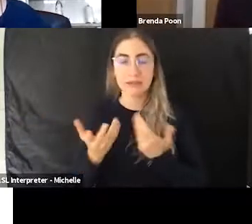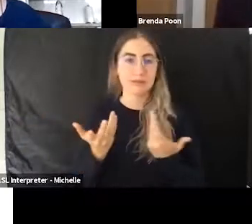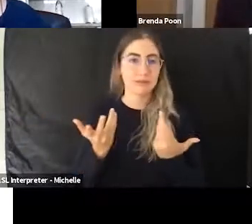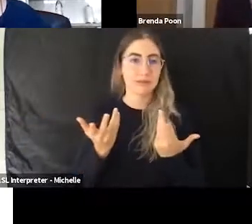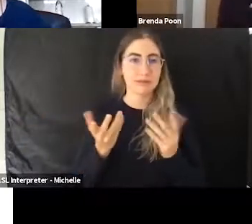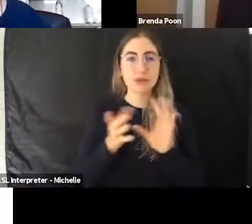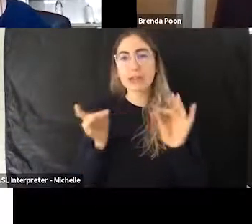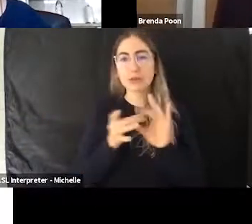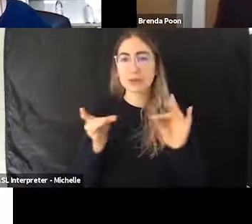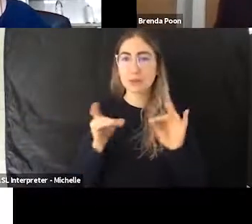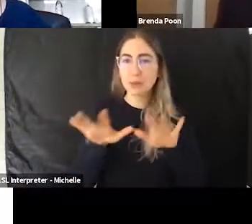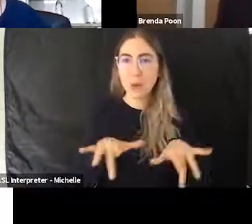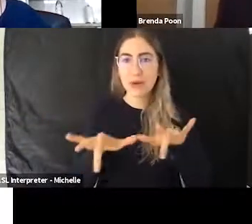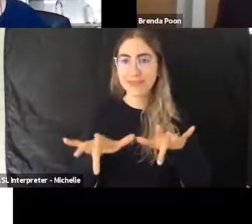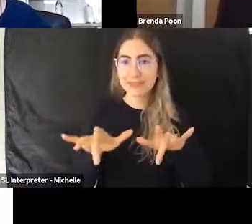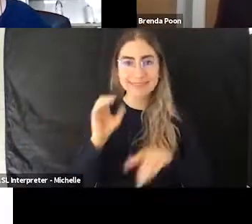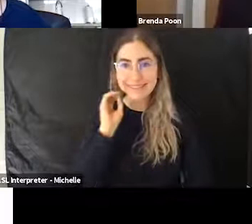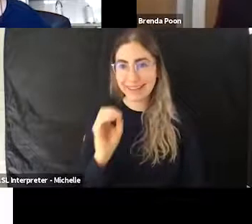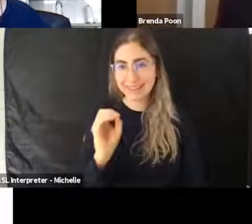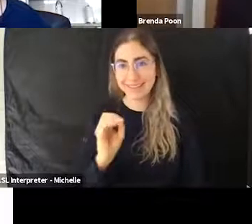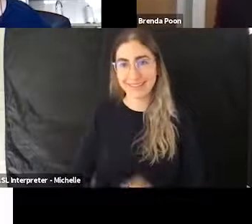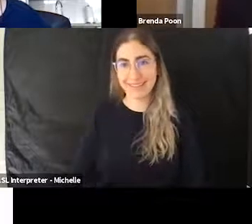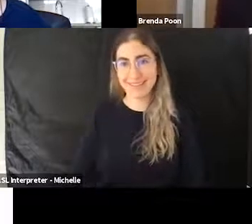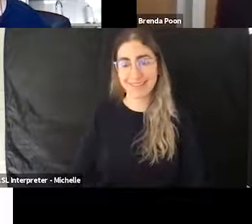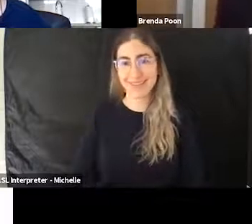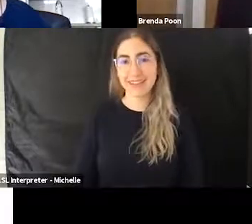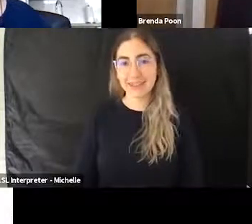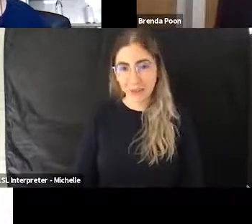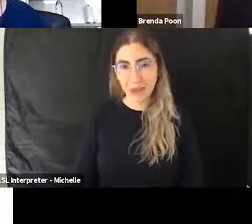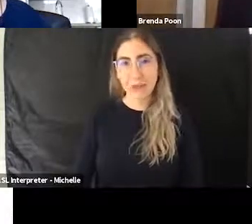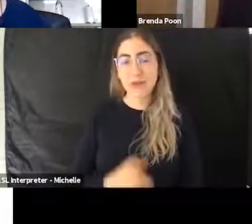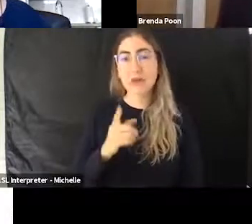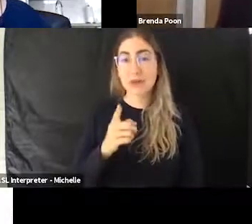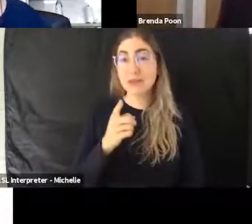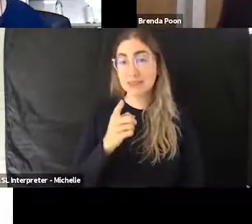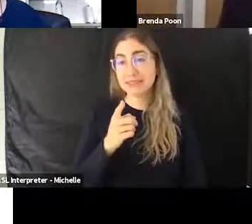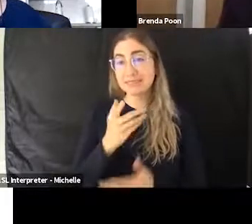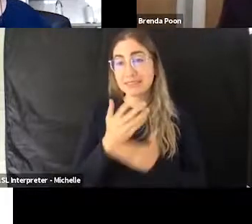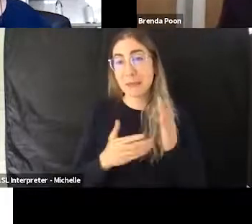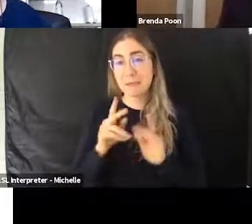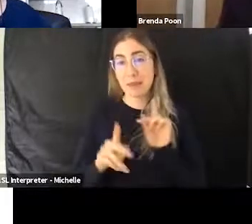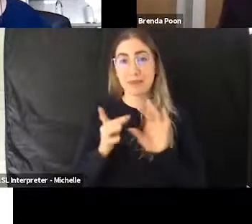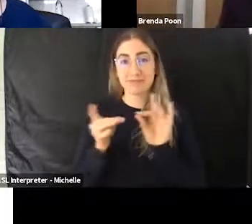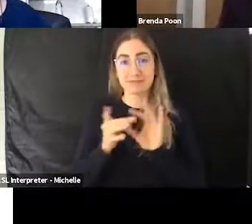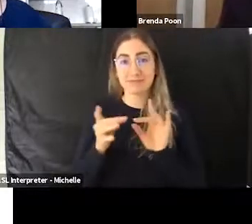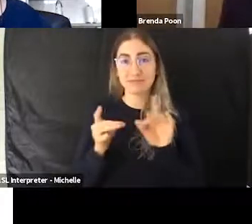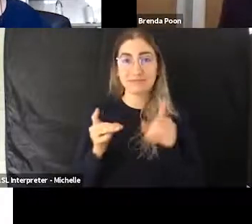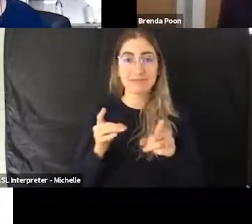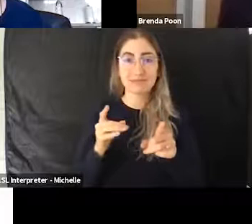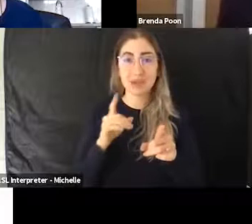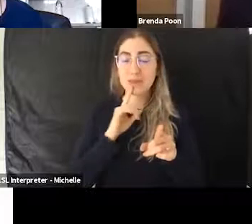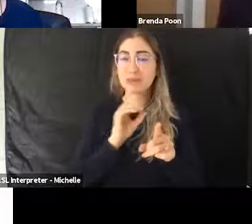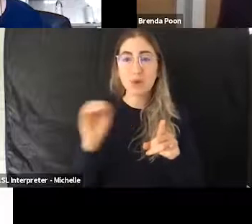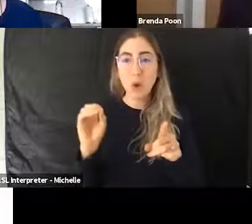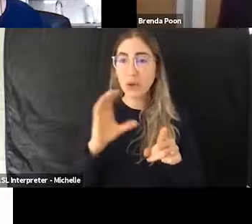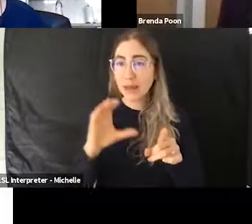see that in the words themselves of our respondents, with a few examples here around no captioning, poor captioning,